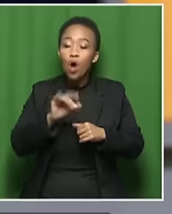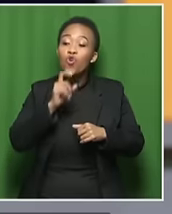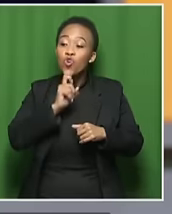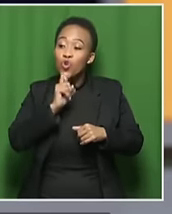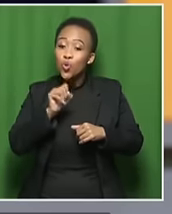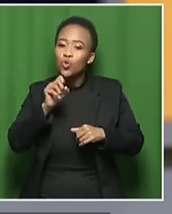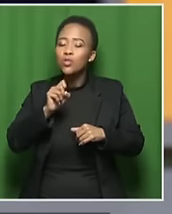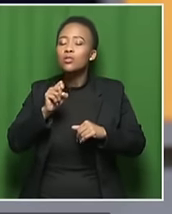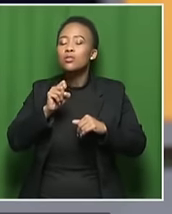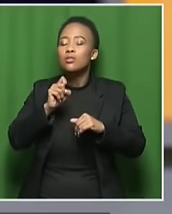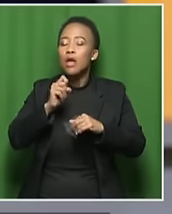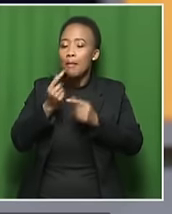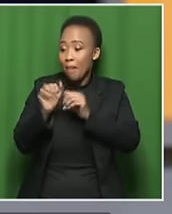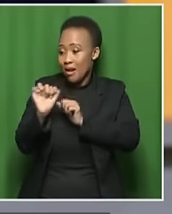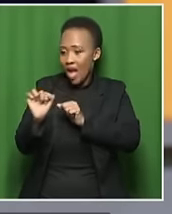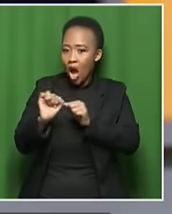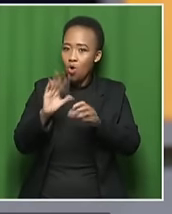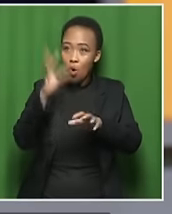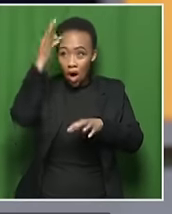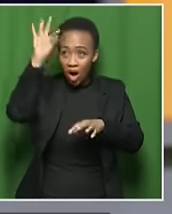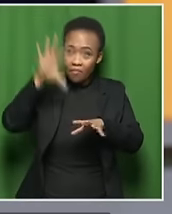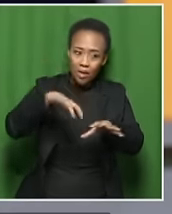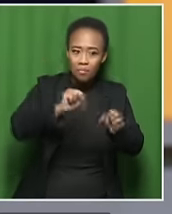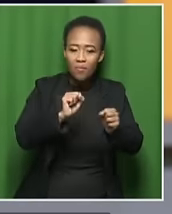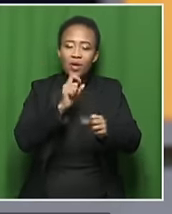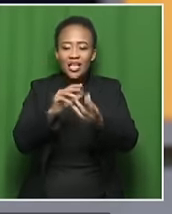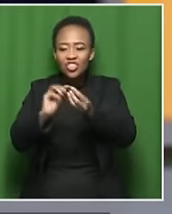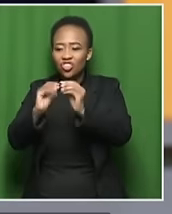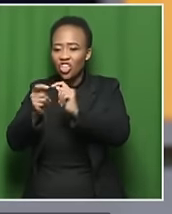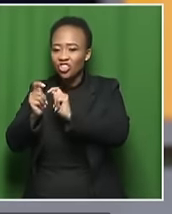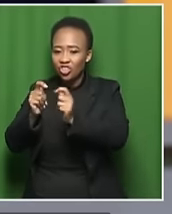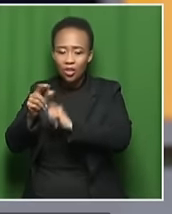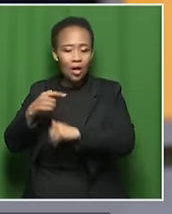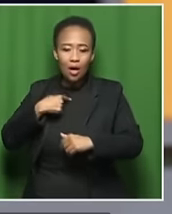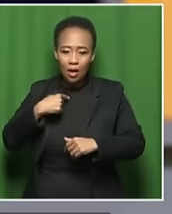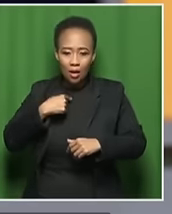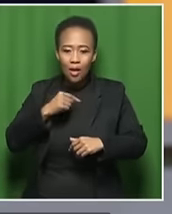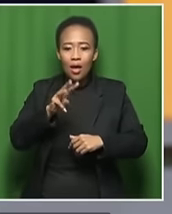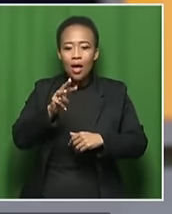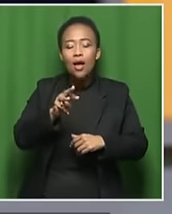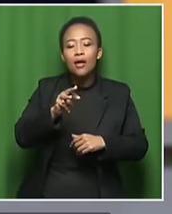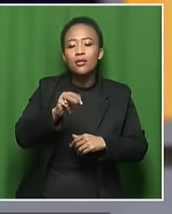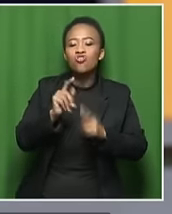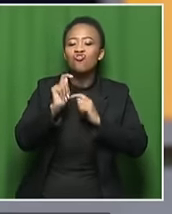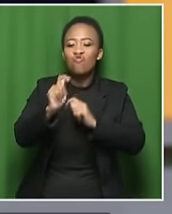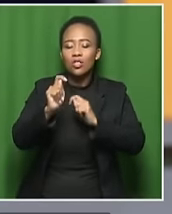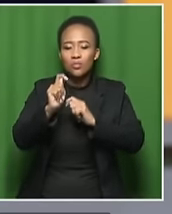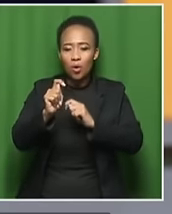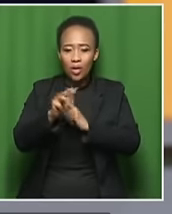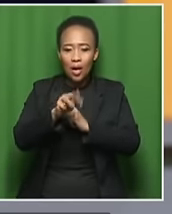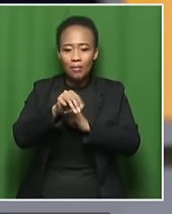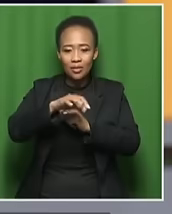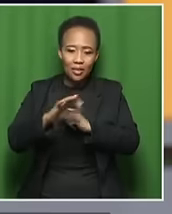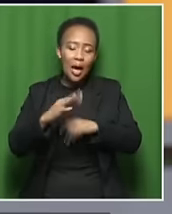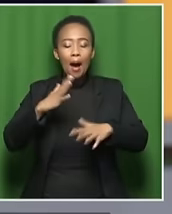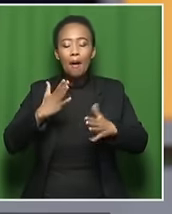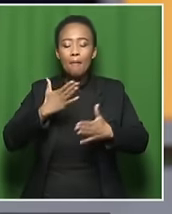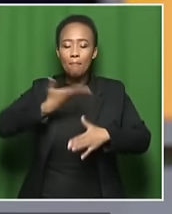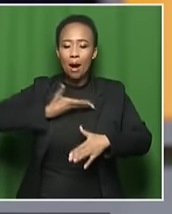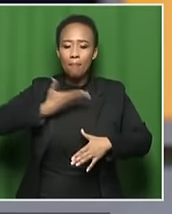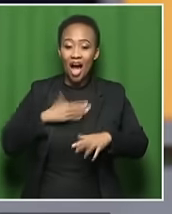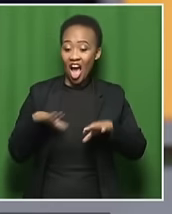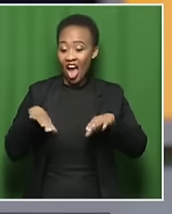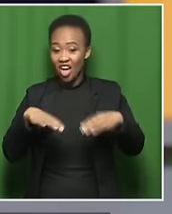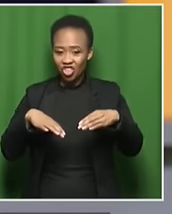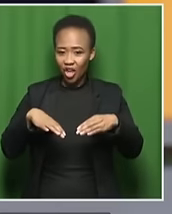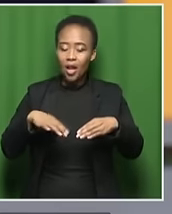right. He has shown that decisive leadership. I, as the MMC of Transport, time is up, am called Papa Action because of